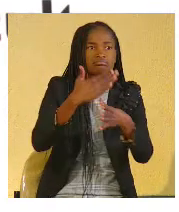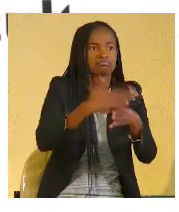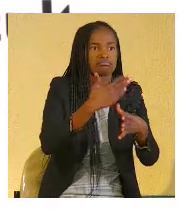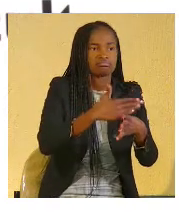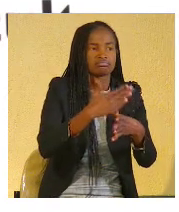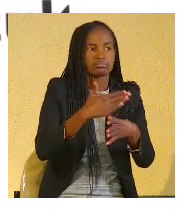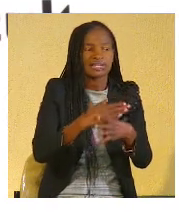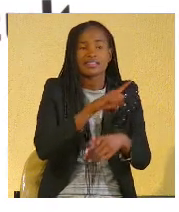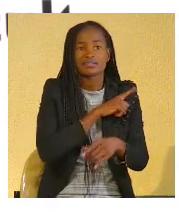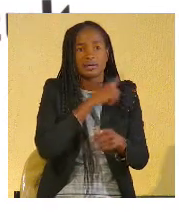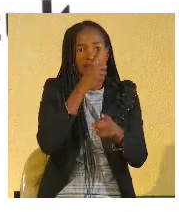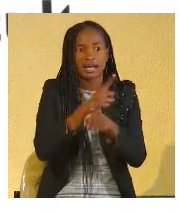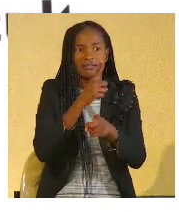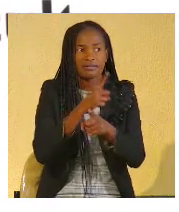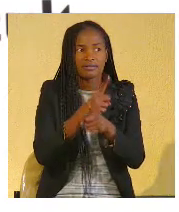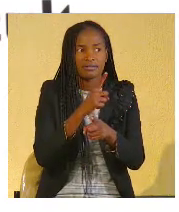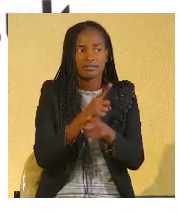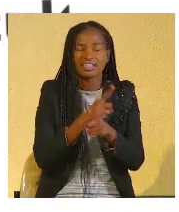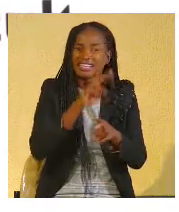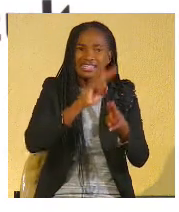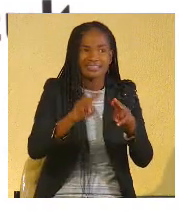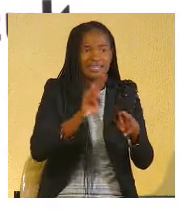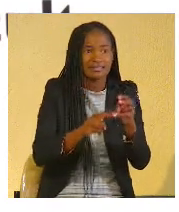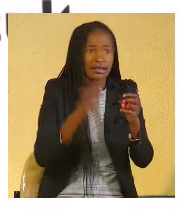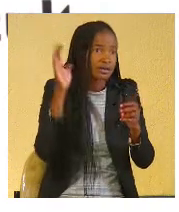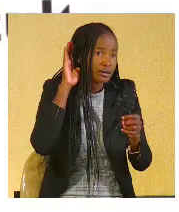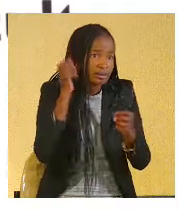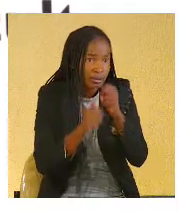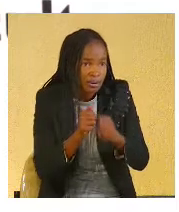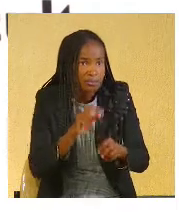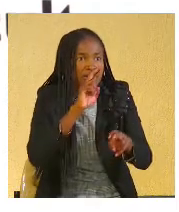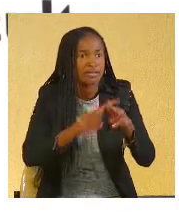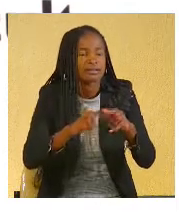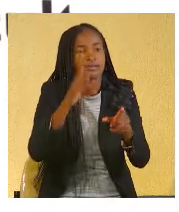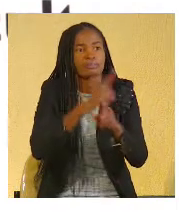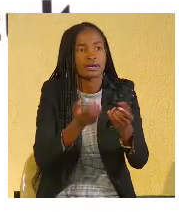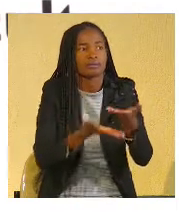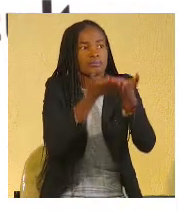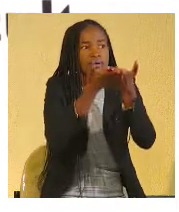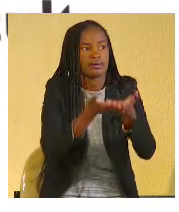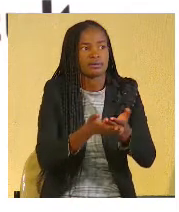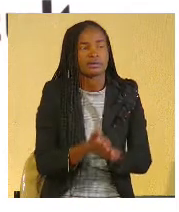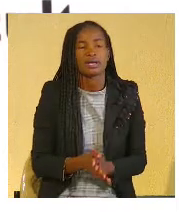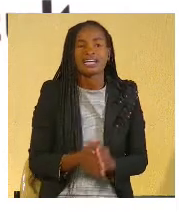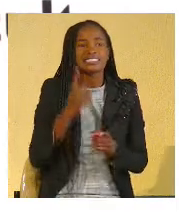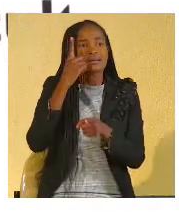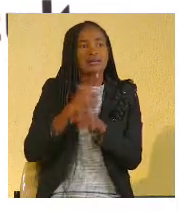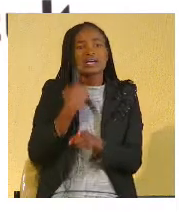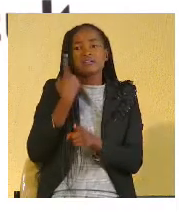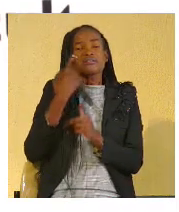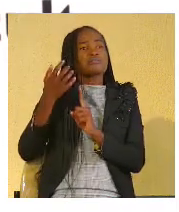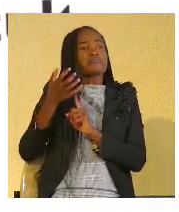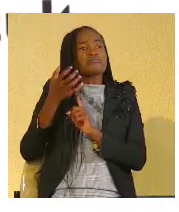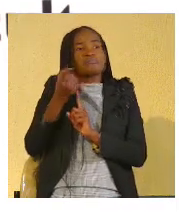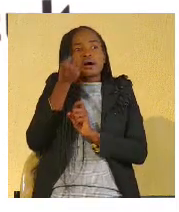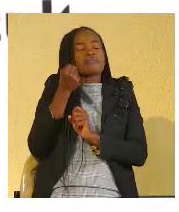government in attending to the needs, and we require the cooperation of the public, because government alone, if we put in